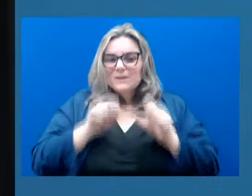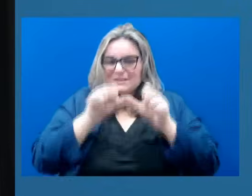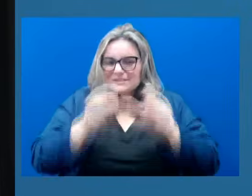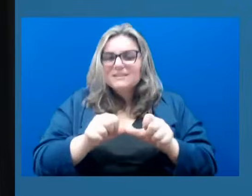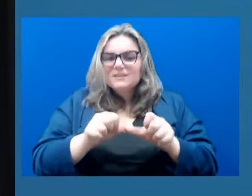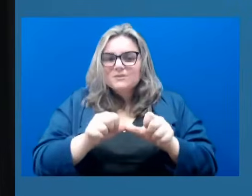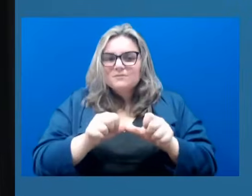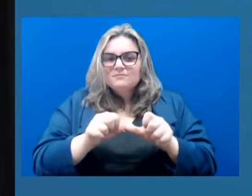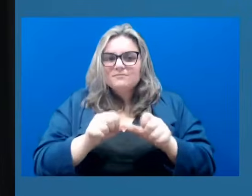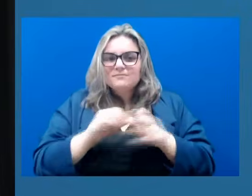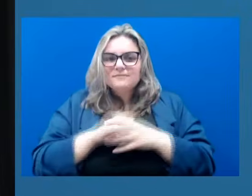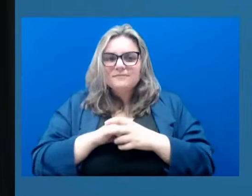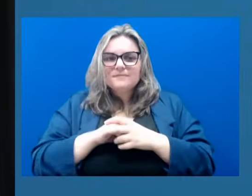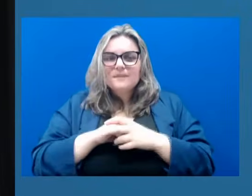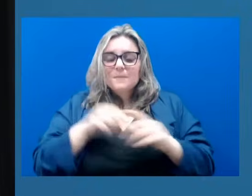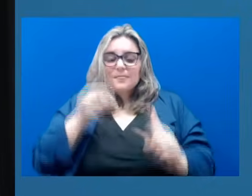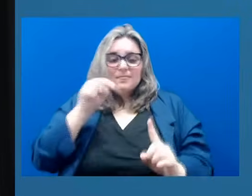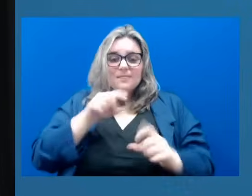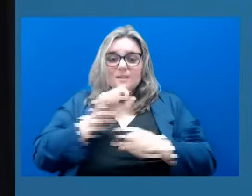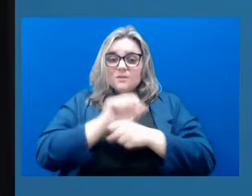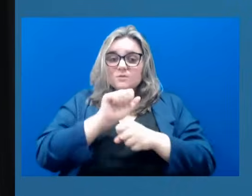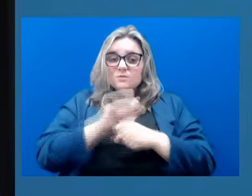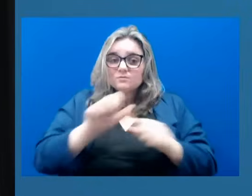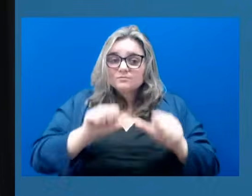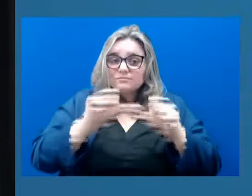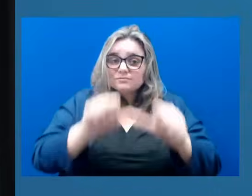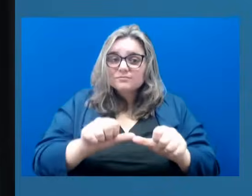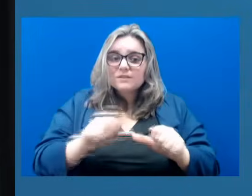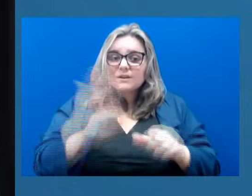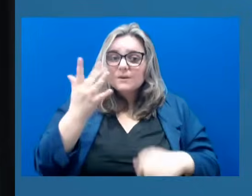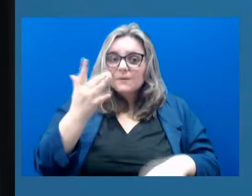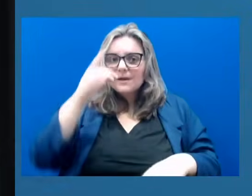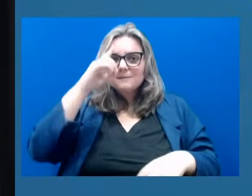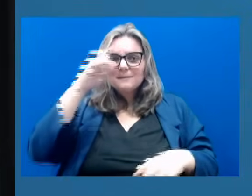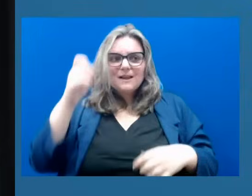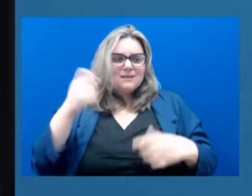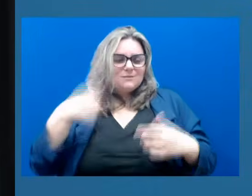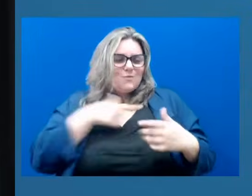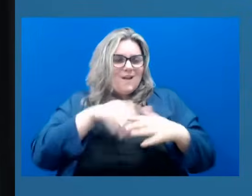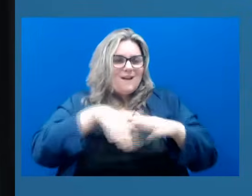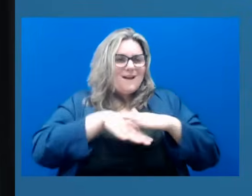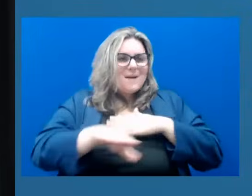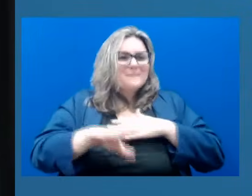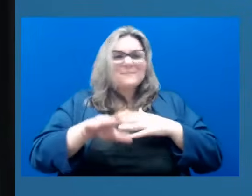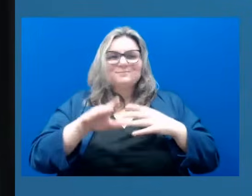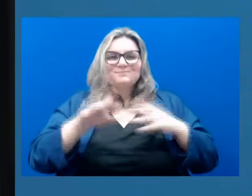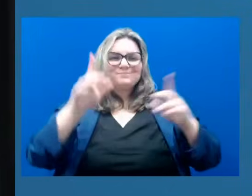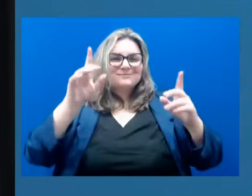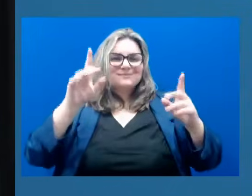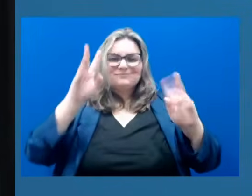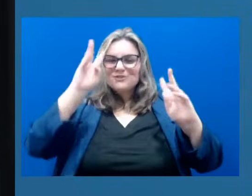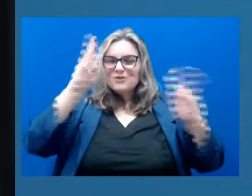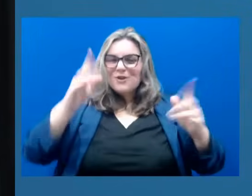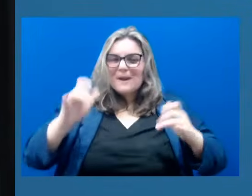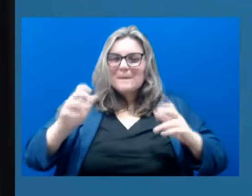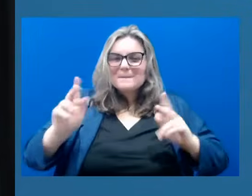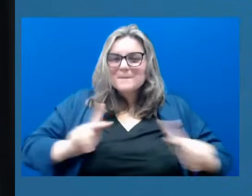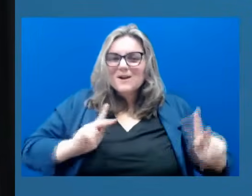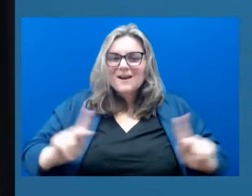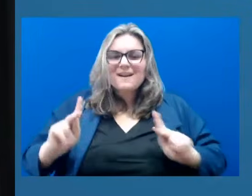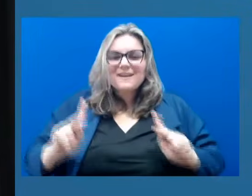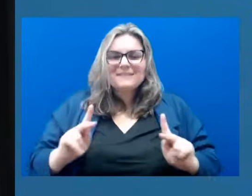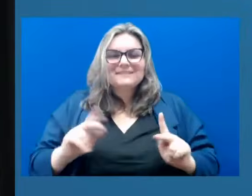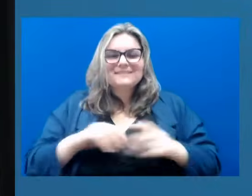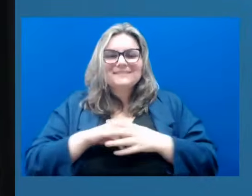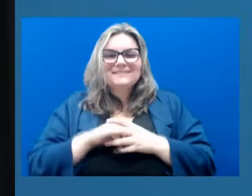that this work continues because whenever Ruth Ann's in the house, it's a party, right? And we are able able to make sure that things move forward. So we continue to say thank